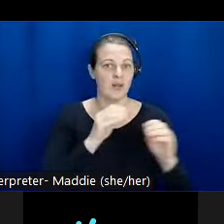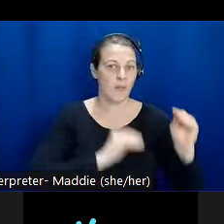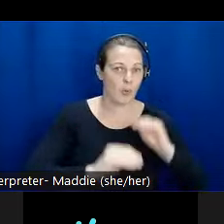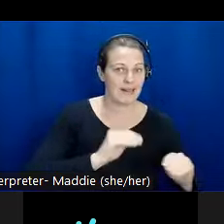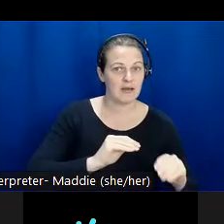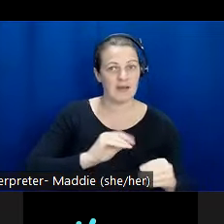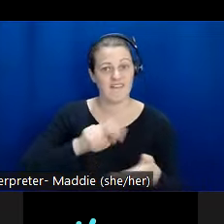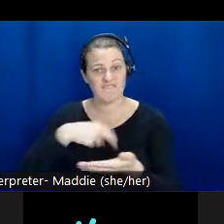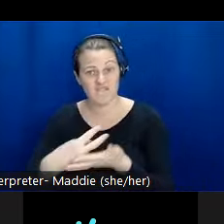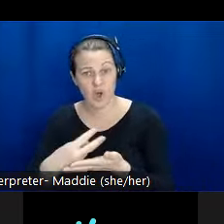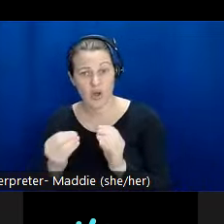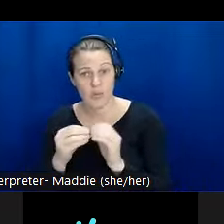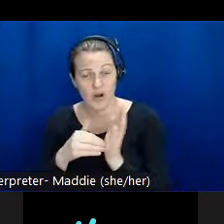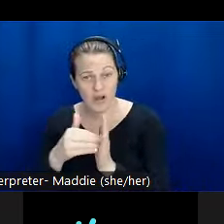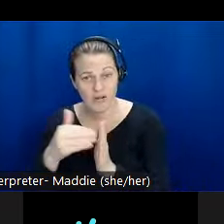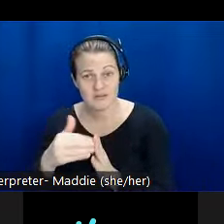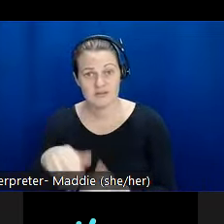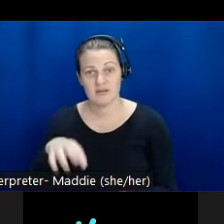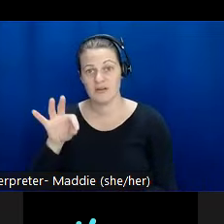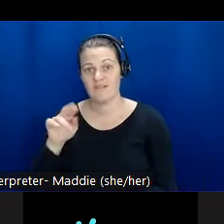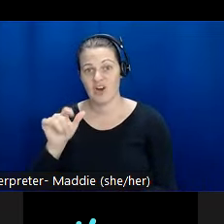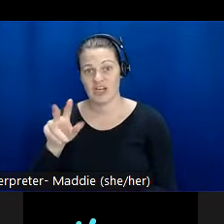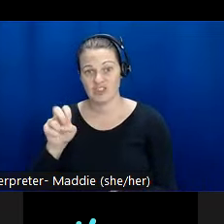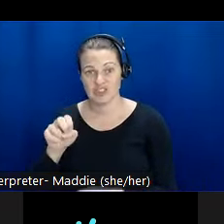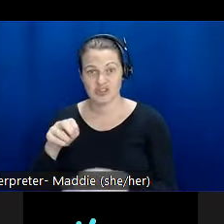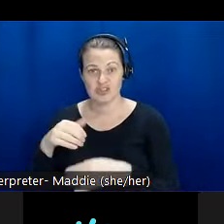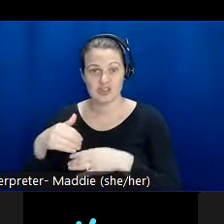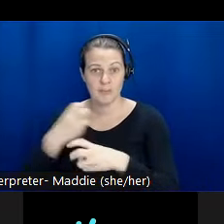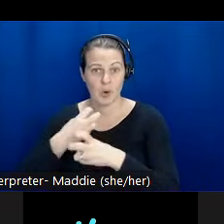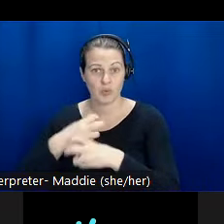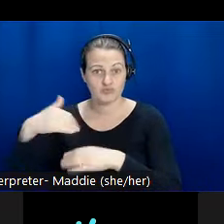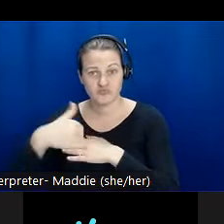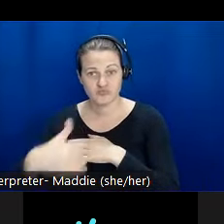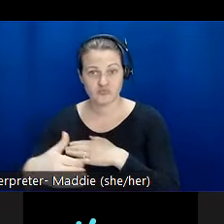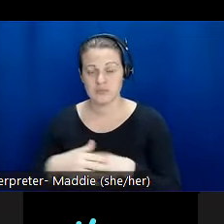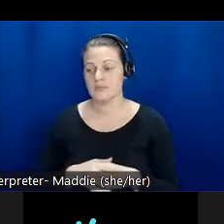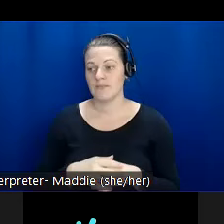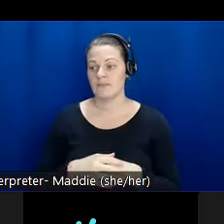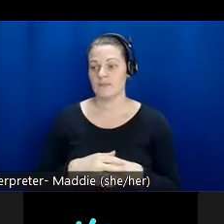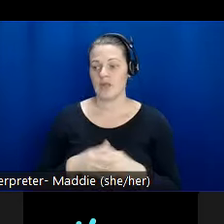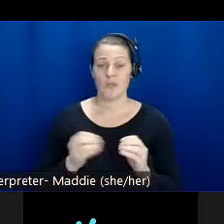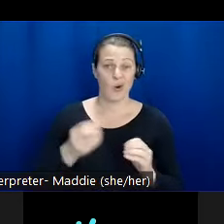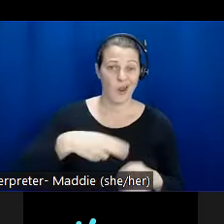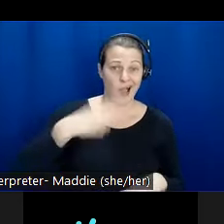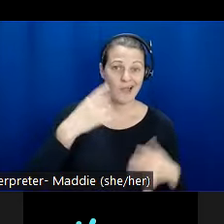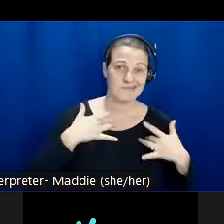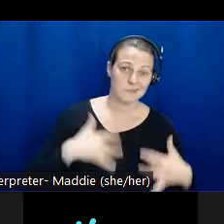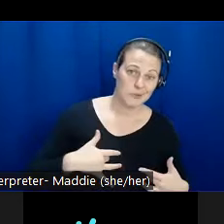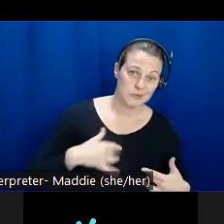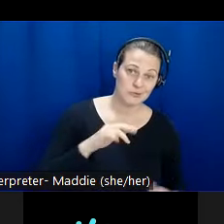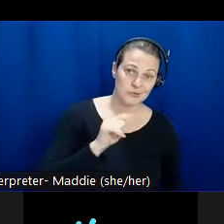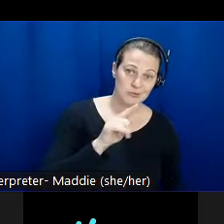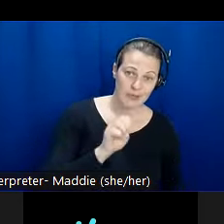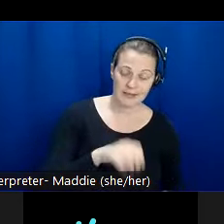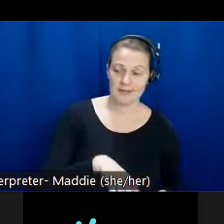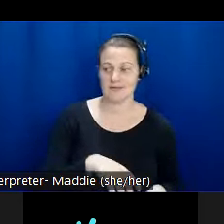fractures. And this population tends to have higher rates of depression and anxiety, a decline in